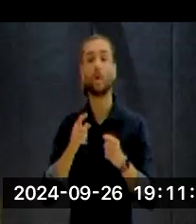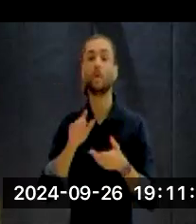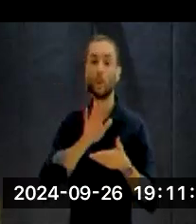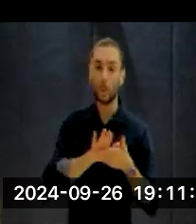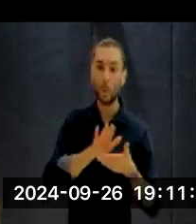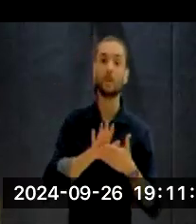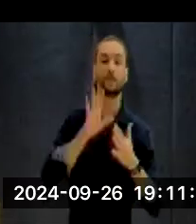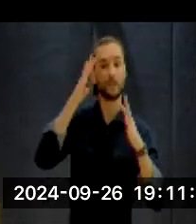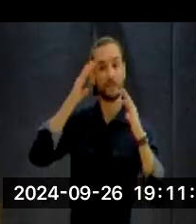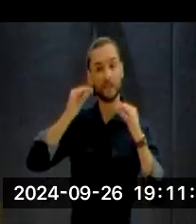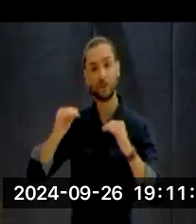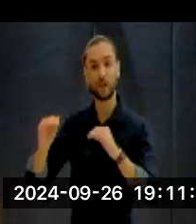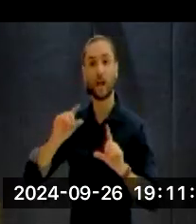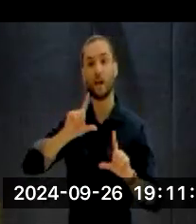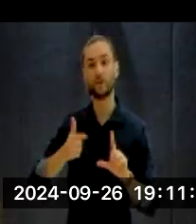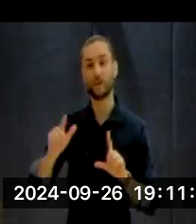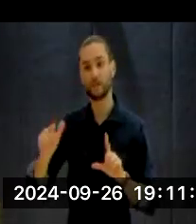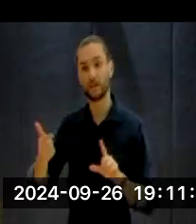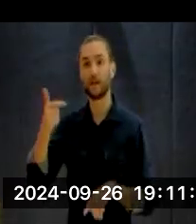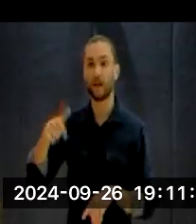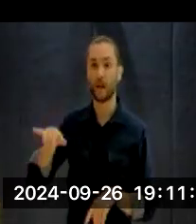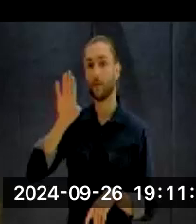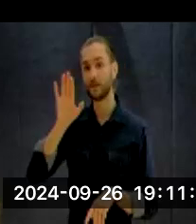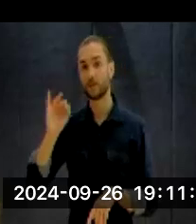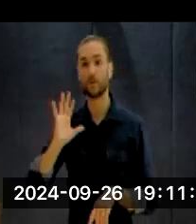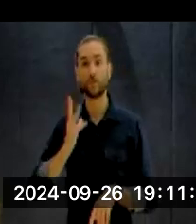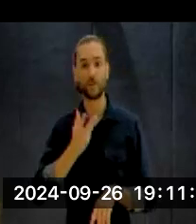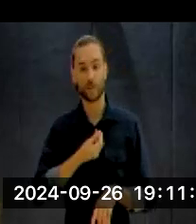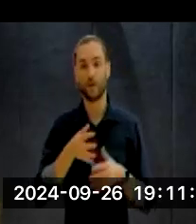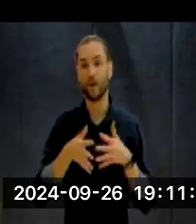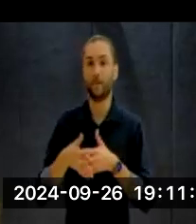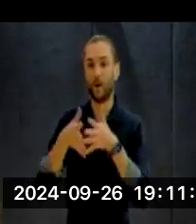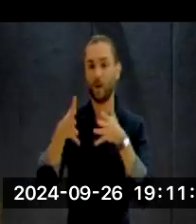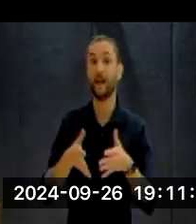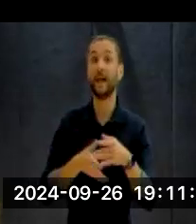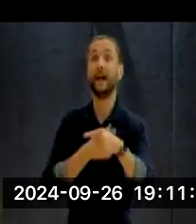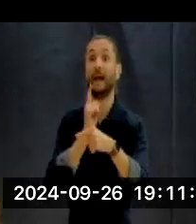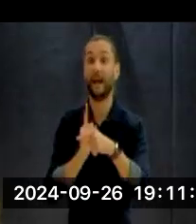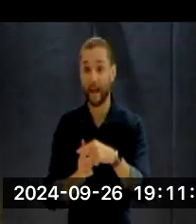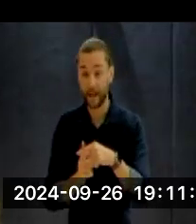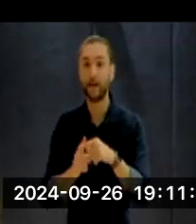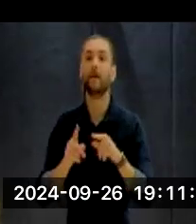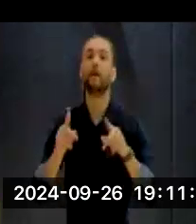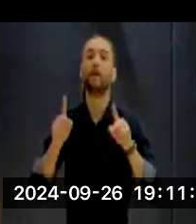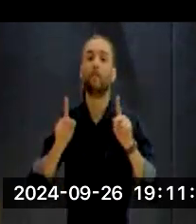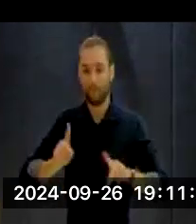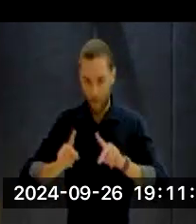teaching LGBT, gay, bisexual, transgender, American, and persons with